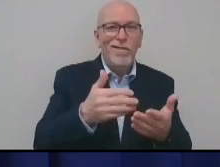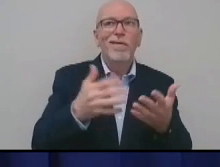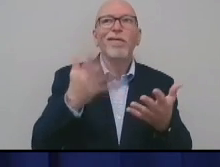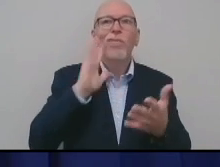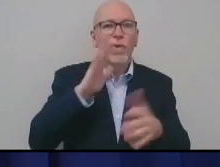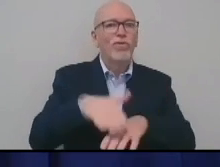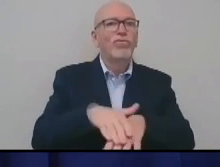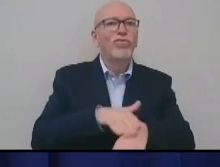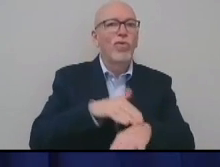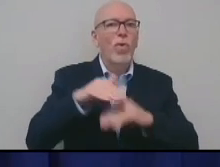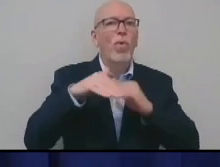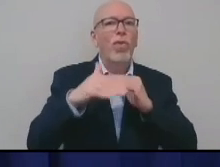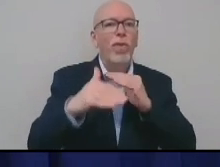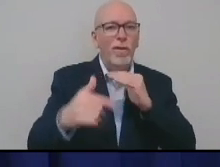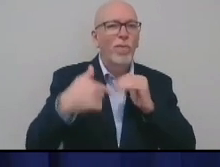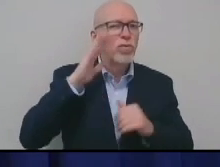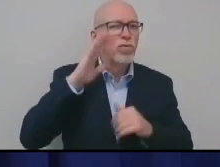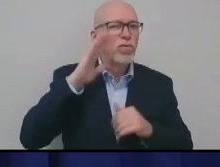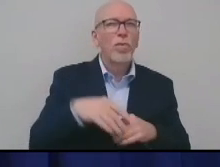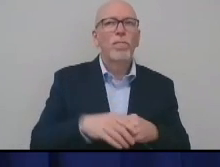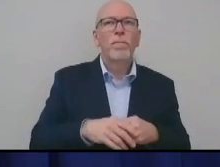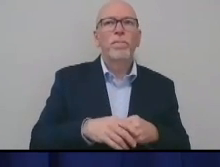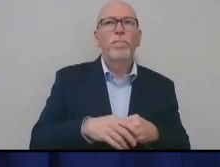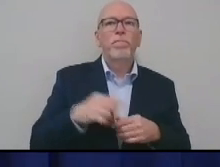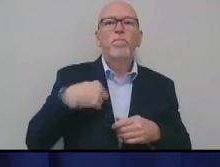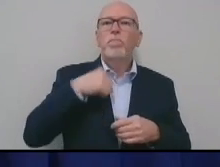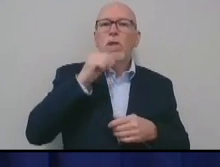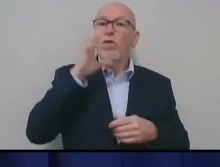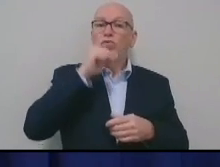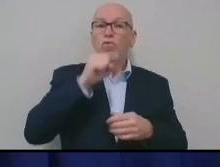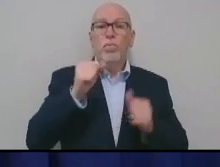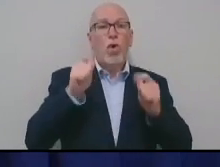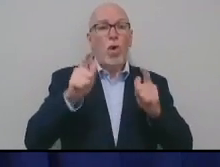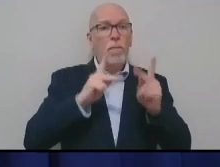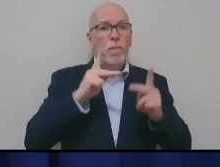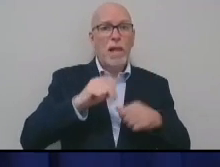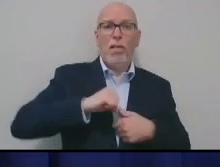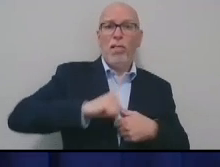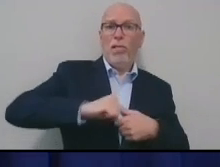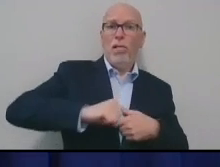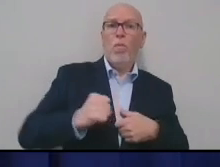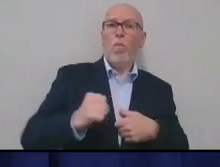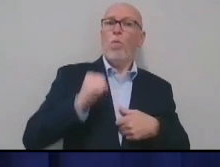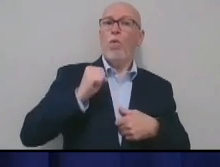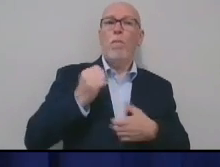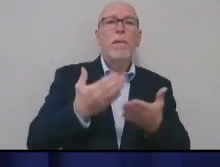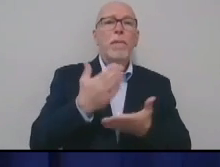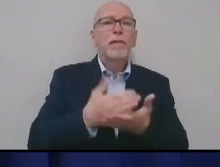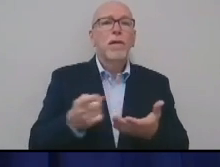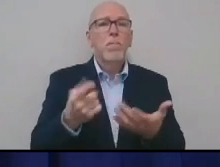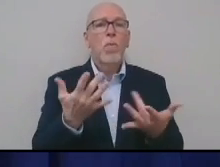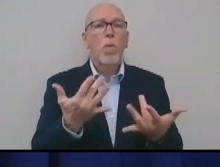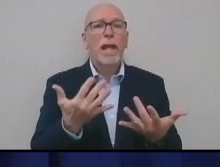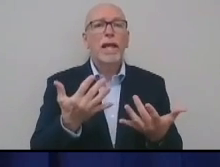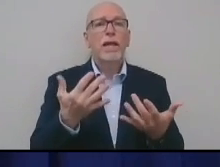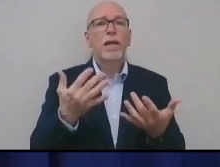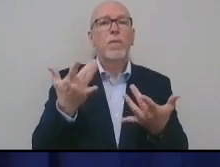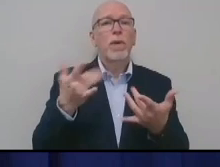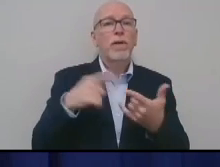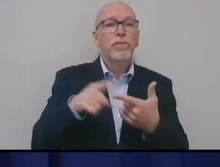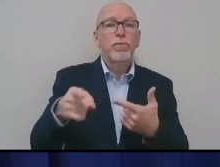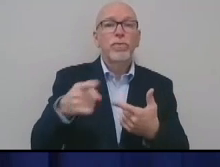steady. And I wouldn't necessarily assume all those people are hesitant. Maybe they were waiting to get vaccinated with their 12 to